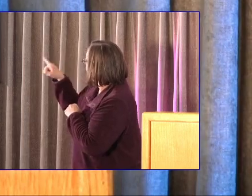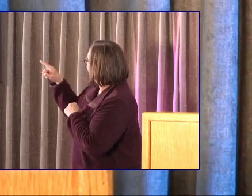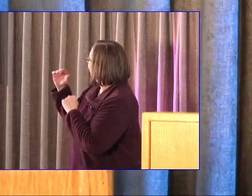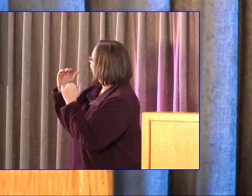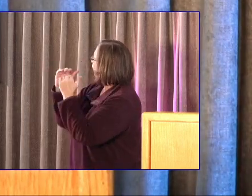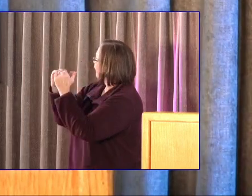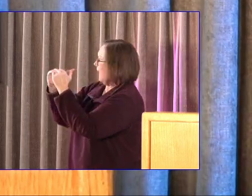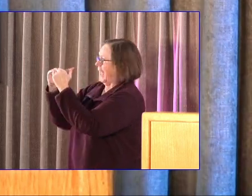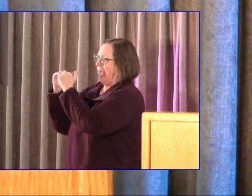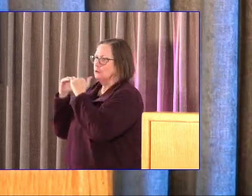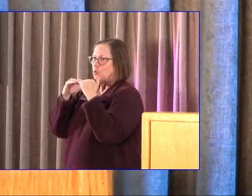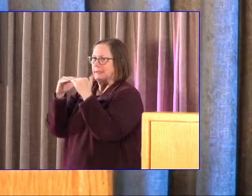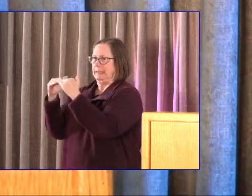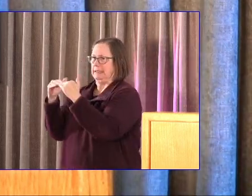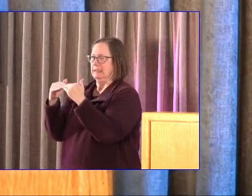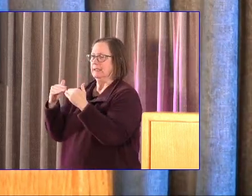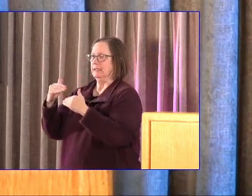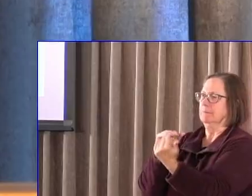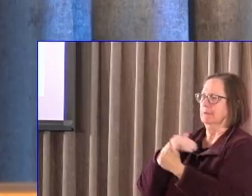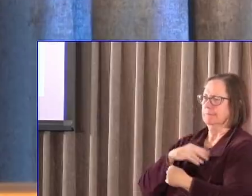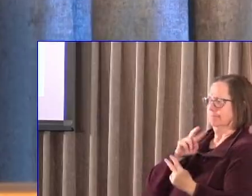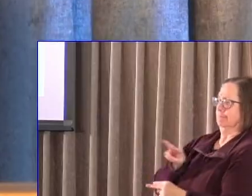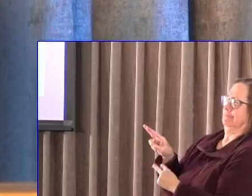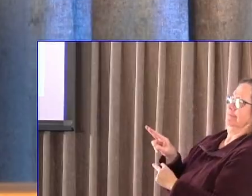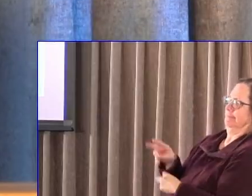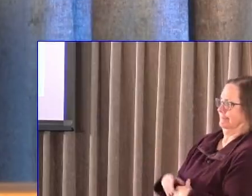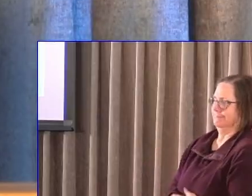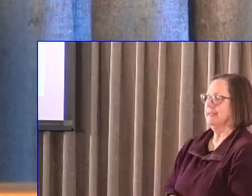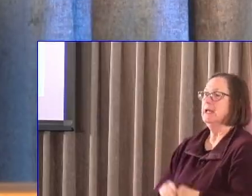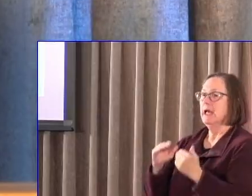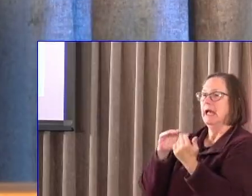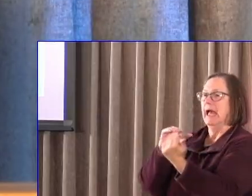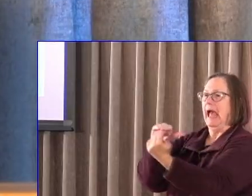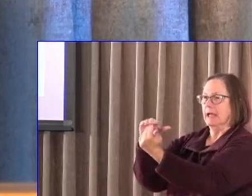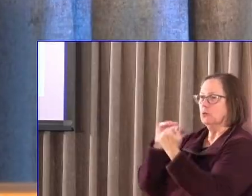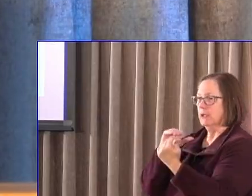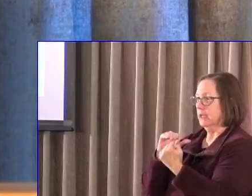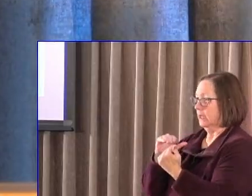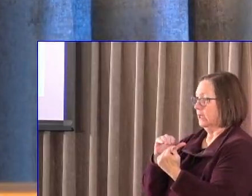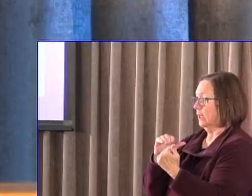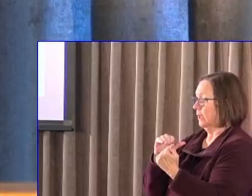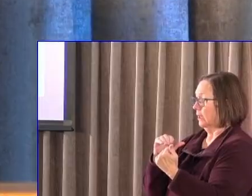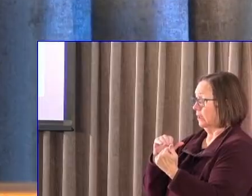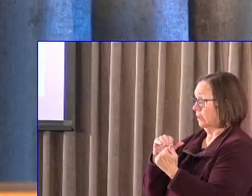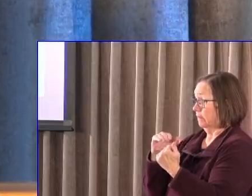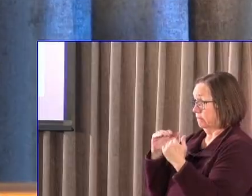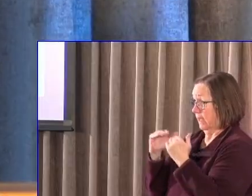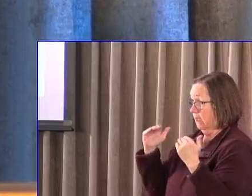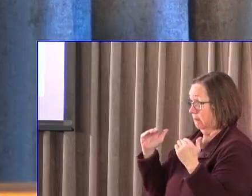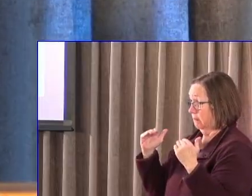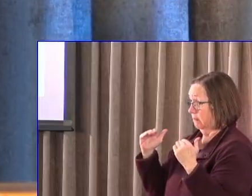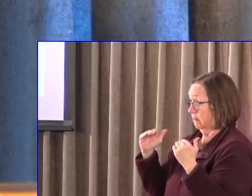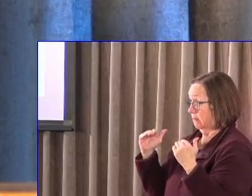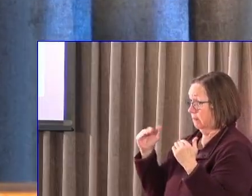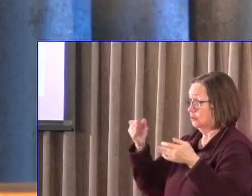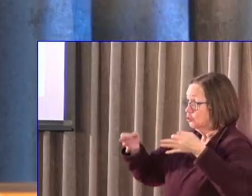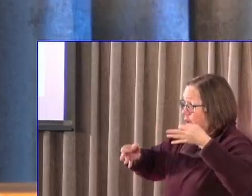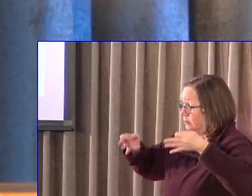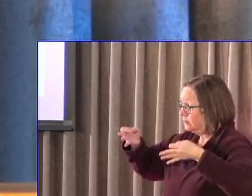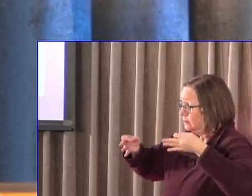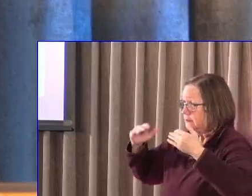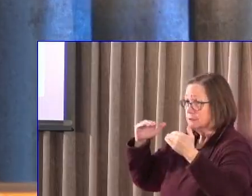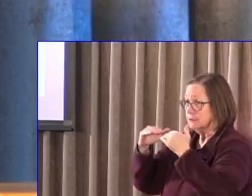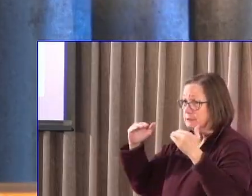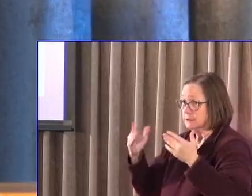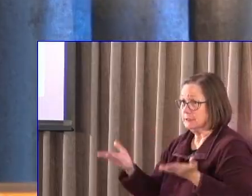work in various ways across campus community. How broadly are we upholding those values across all of the spaces in which we navigate on